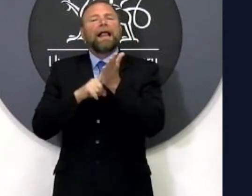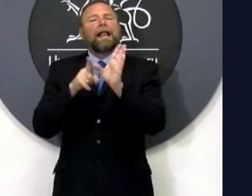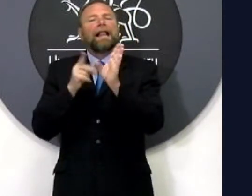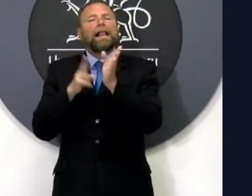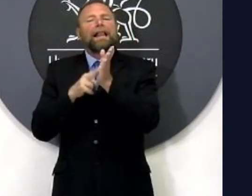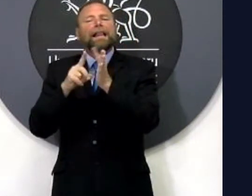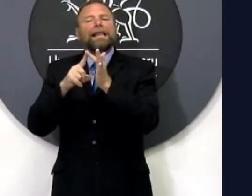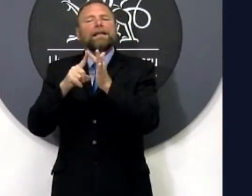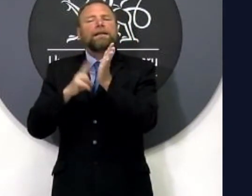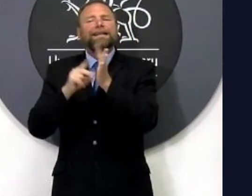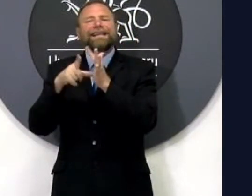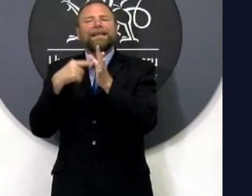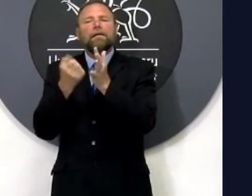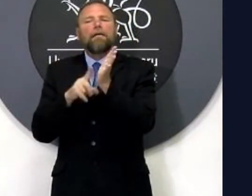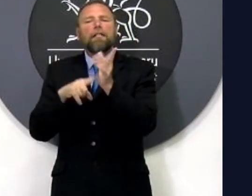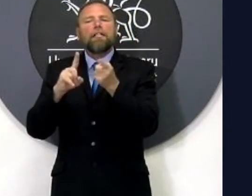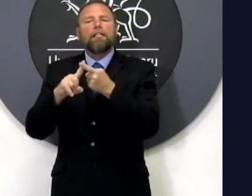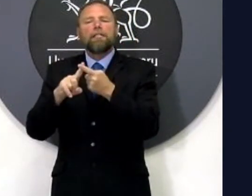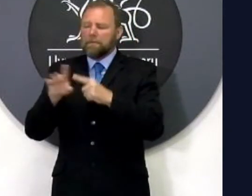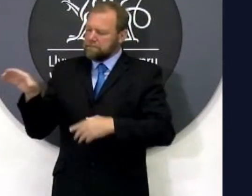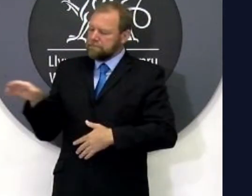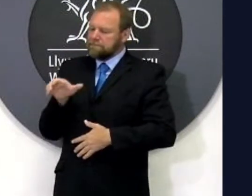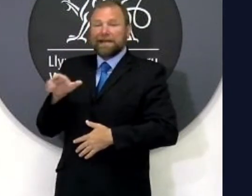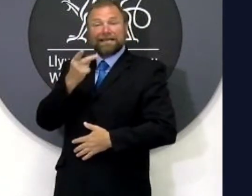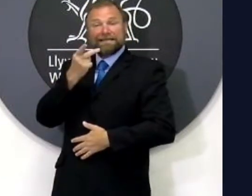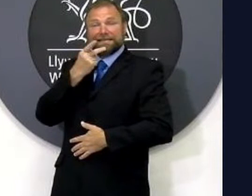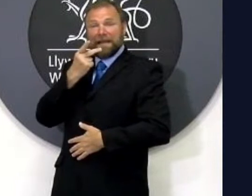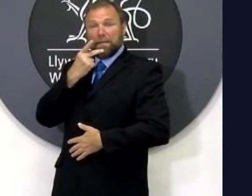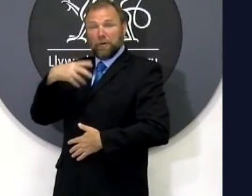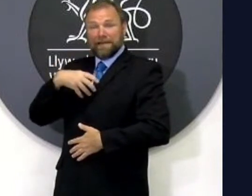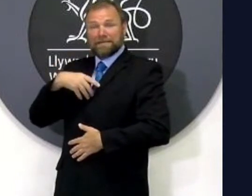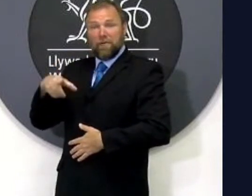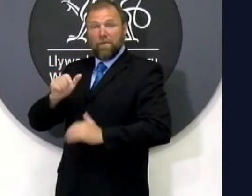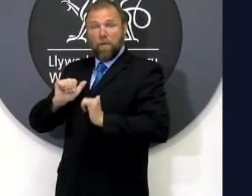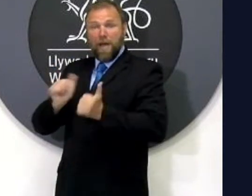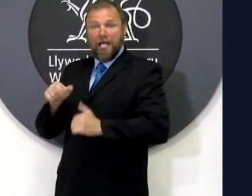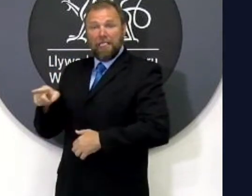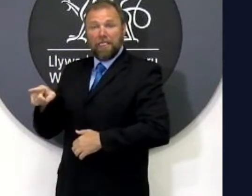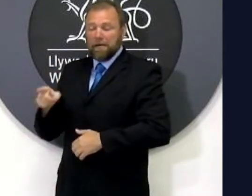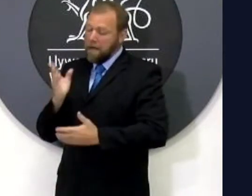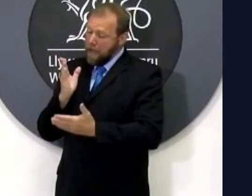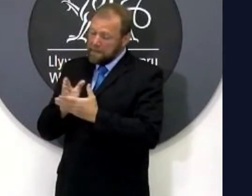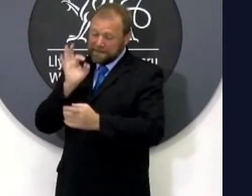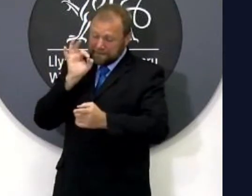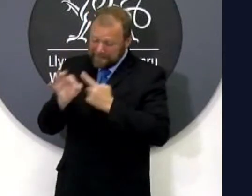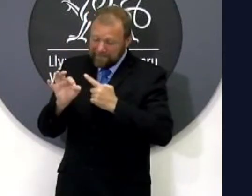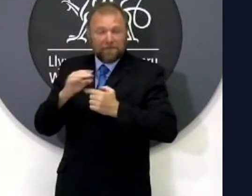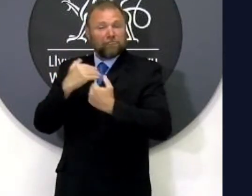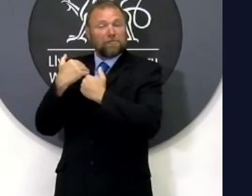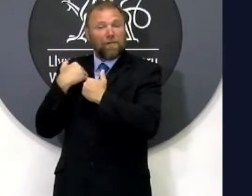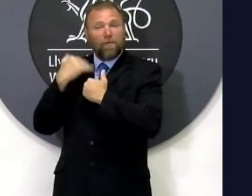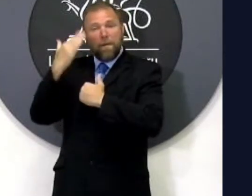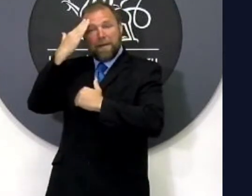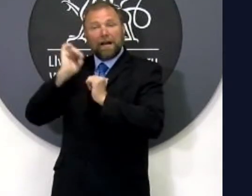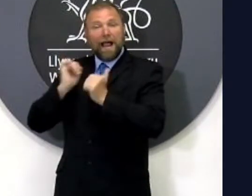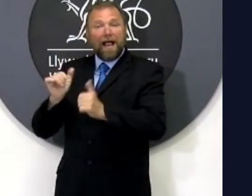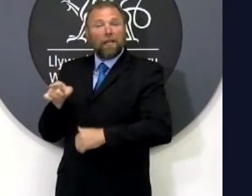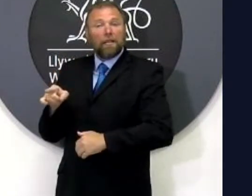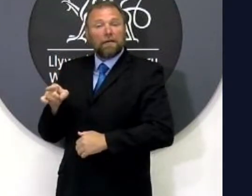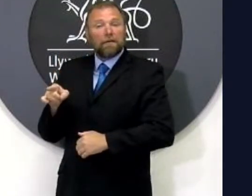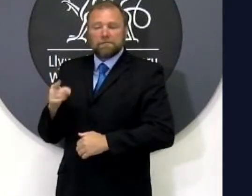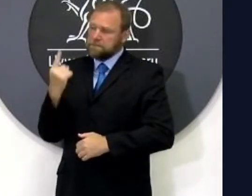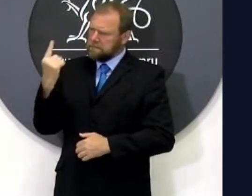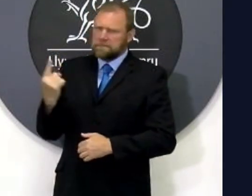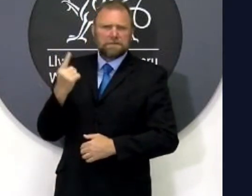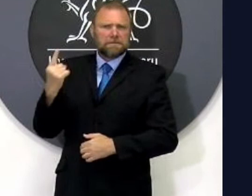been appointed as Deputy Minister with specific responsibility for mental health. She's been a long-standing and